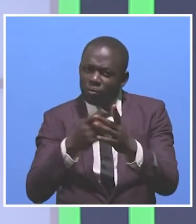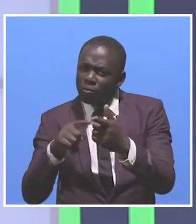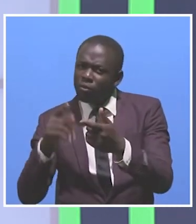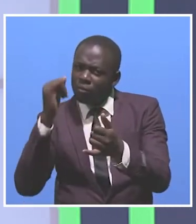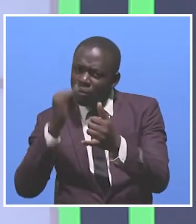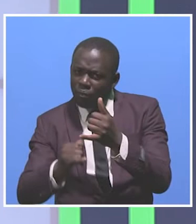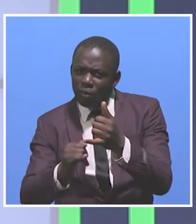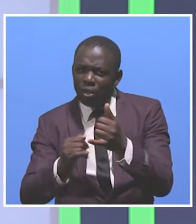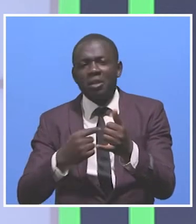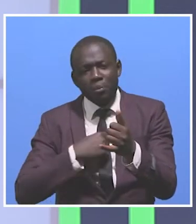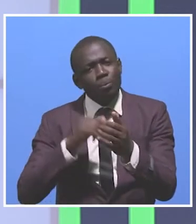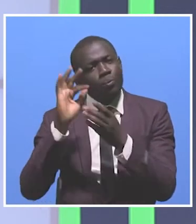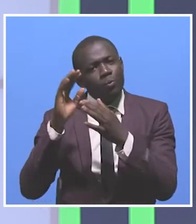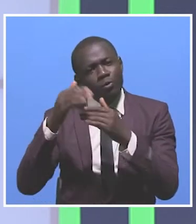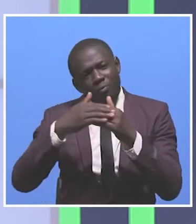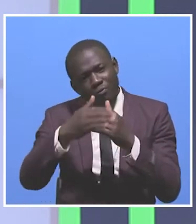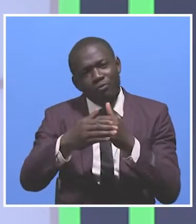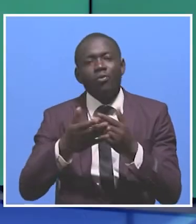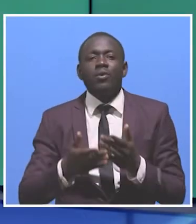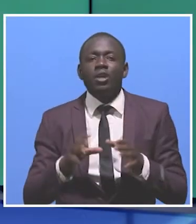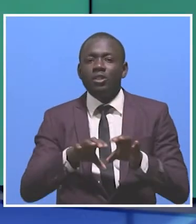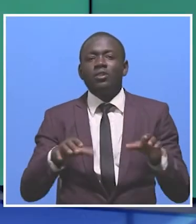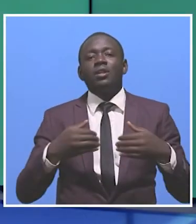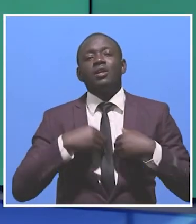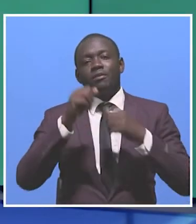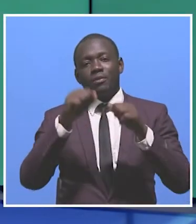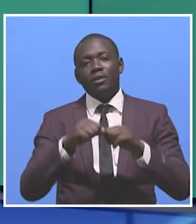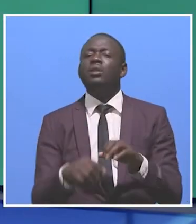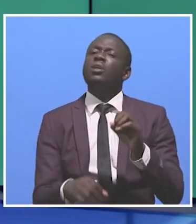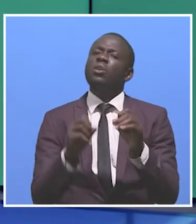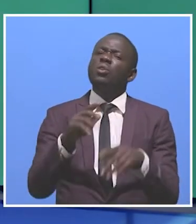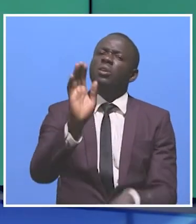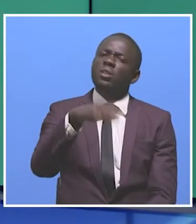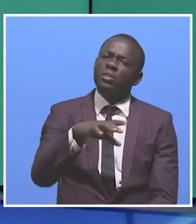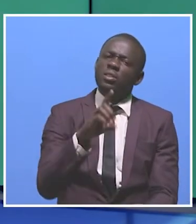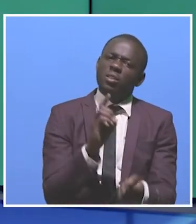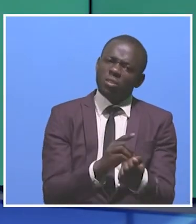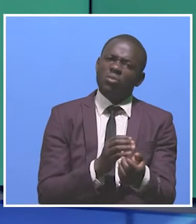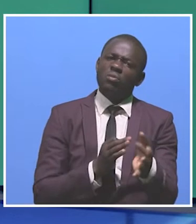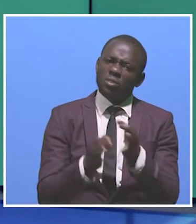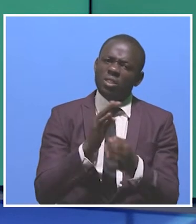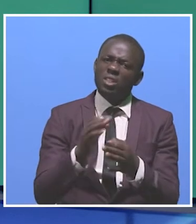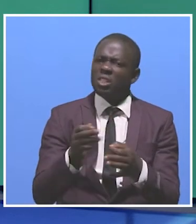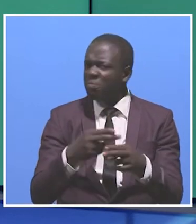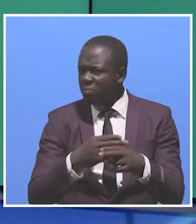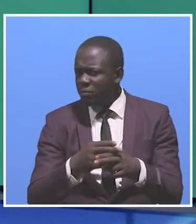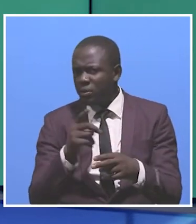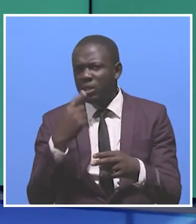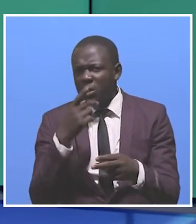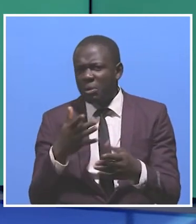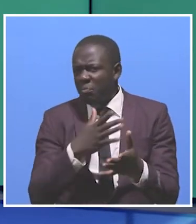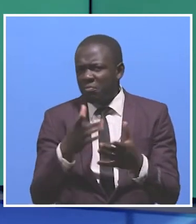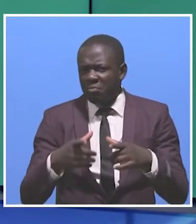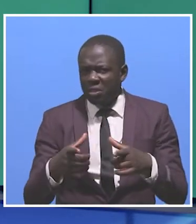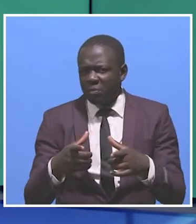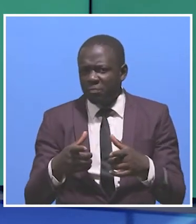have children going forward. Okay, Doc has earlier explained about the failure of maintenance among the